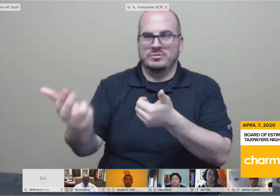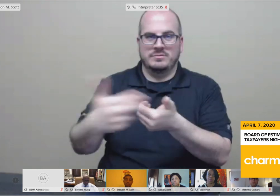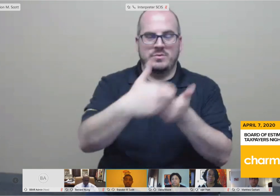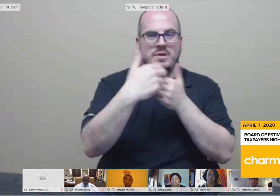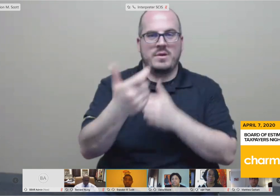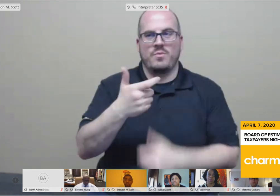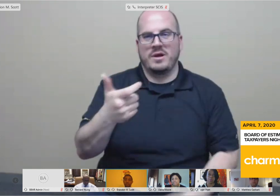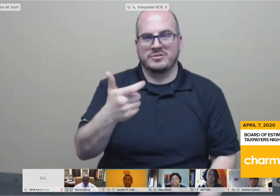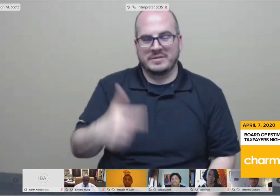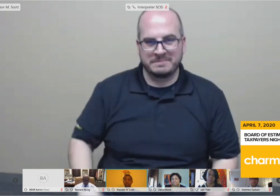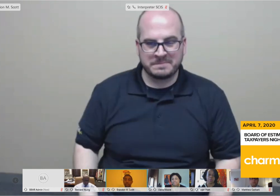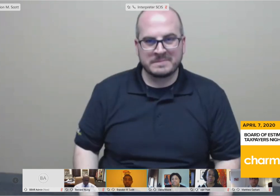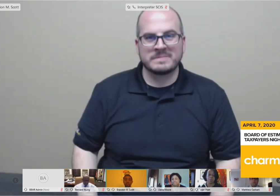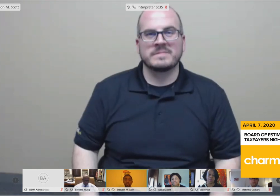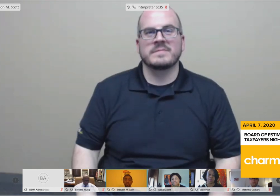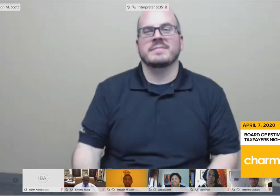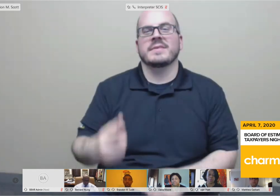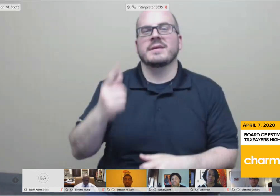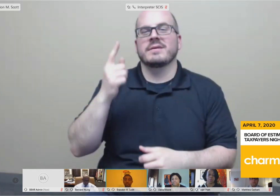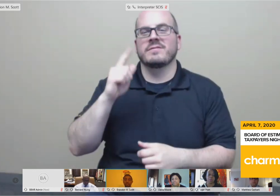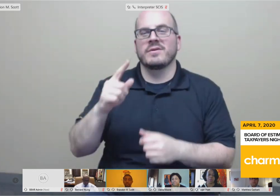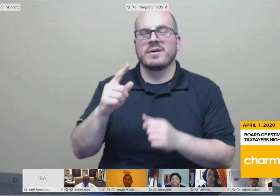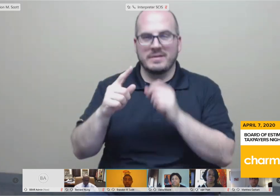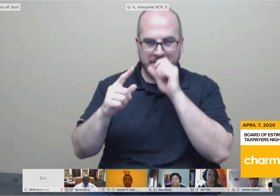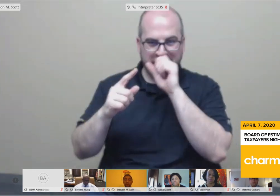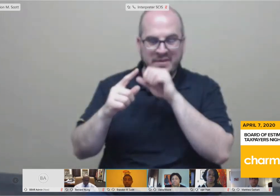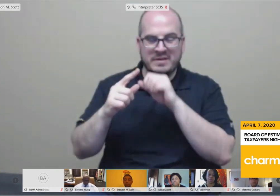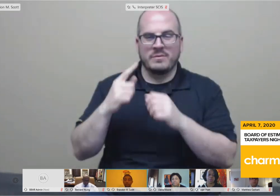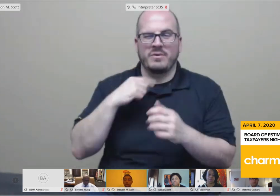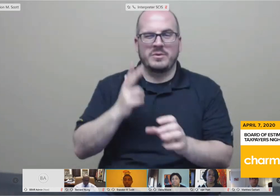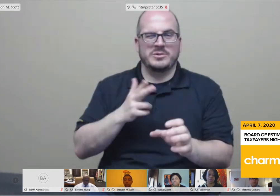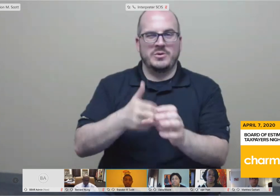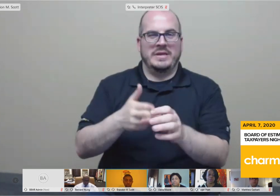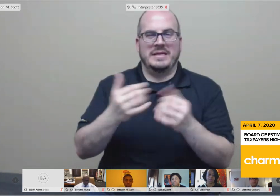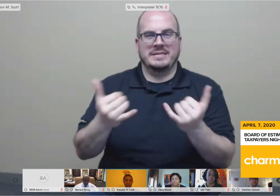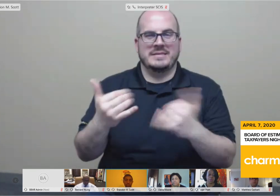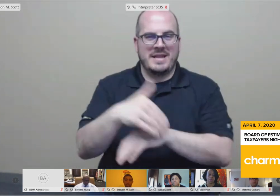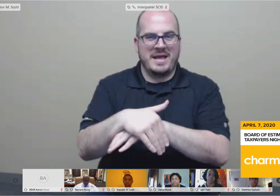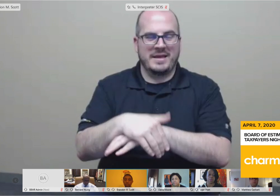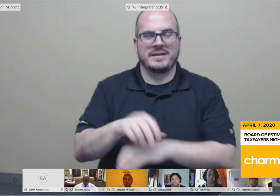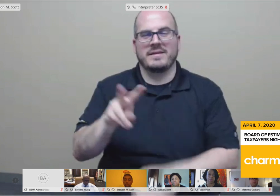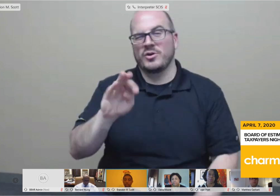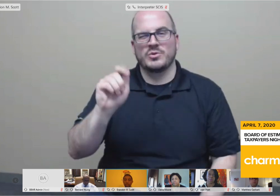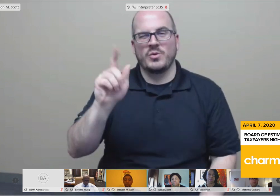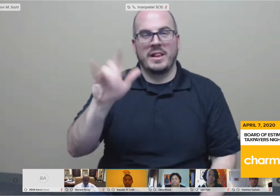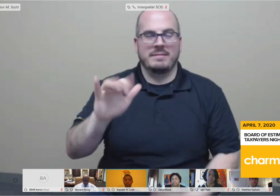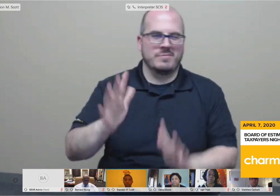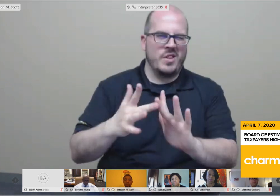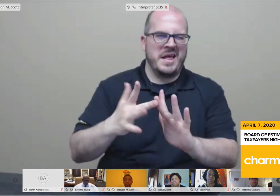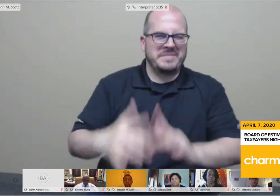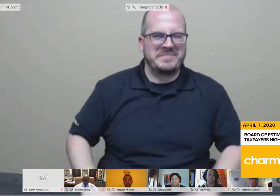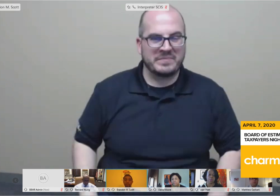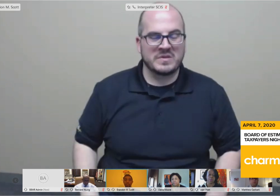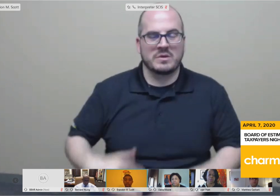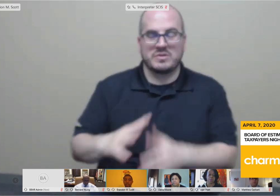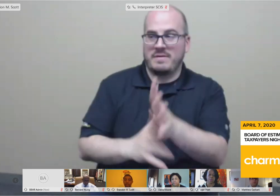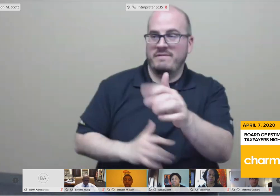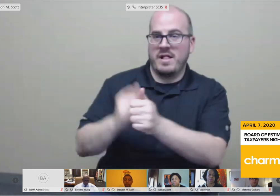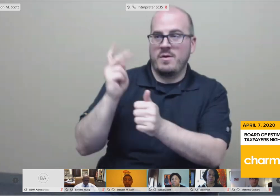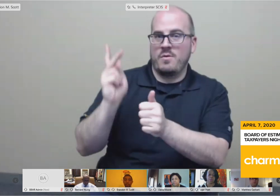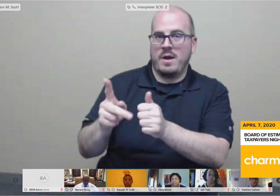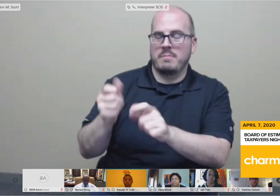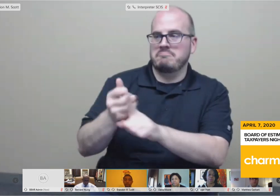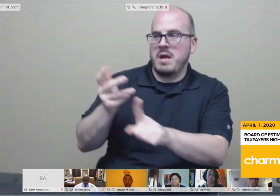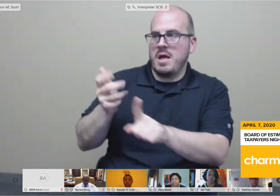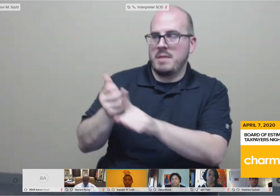meet this Board of SMS Taxpayers Night virtually. Also, Bob, want to just follow up on the mayor's point about the rainy